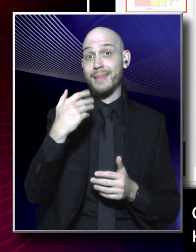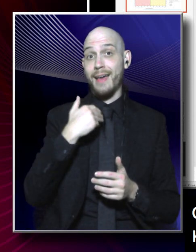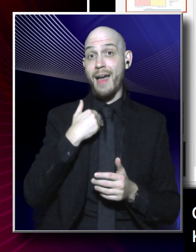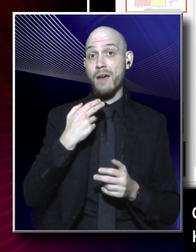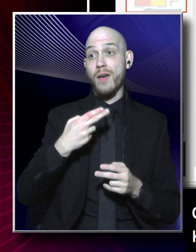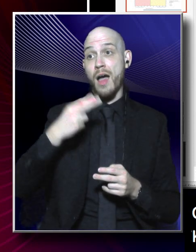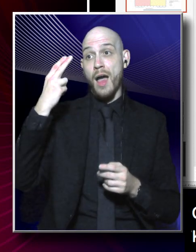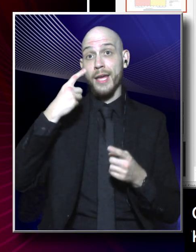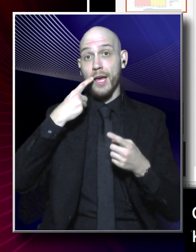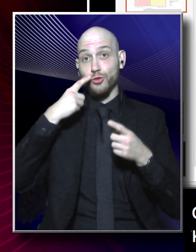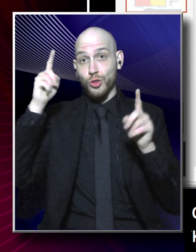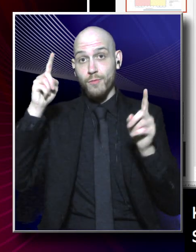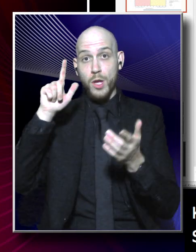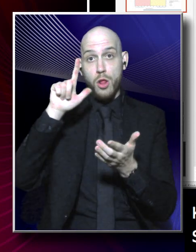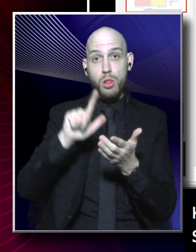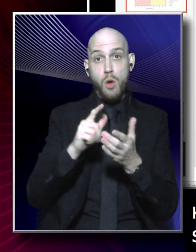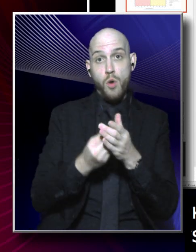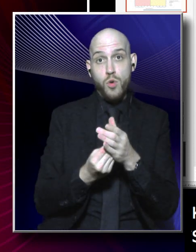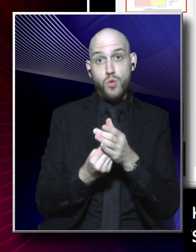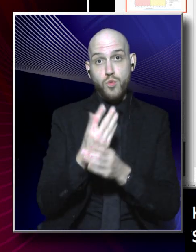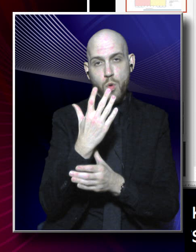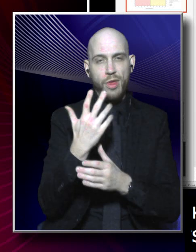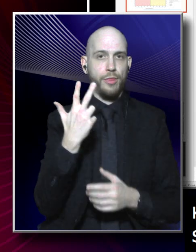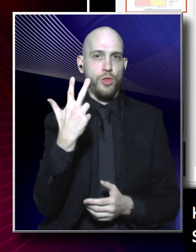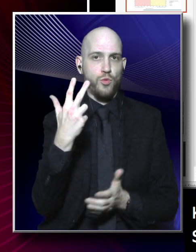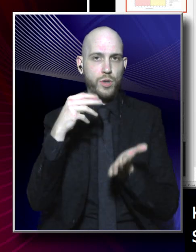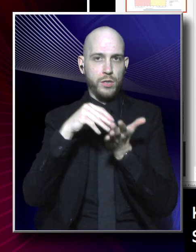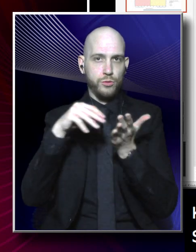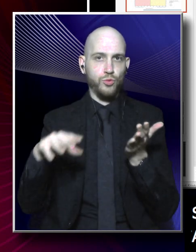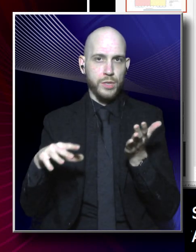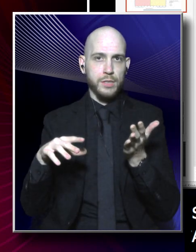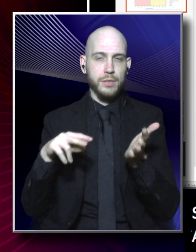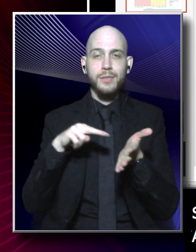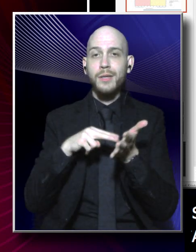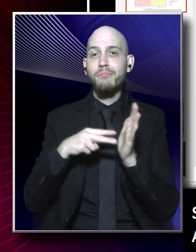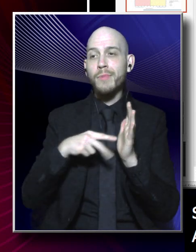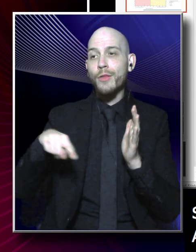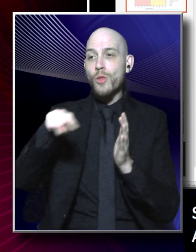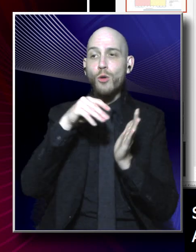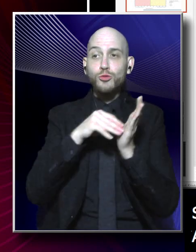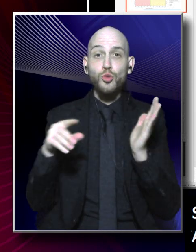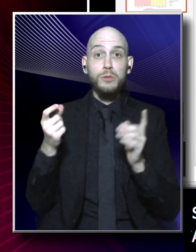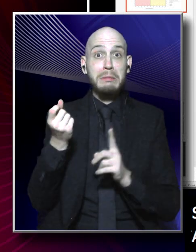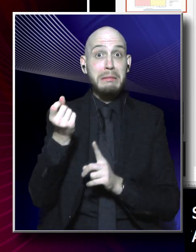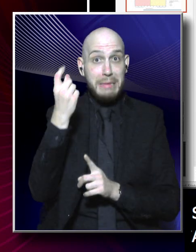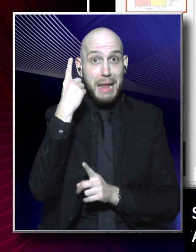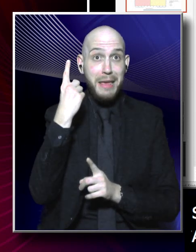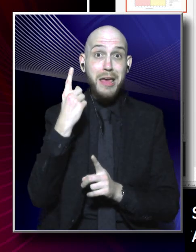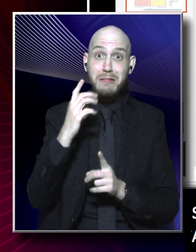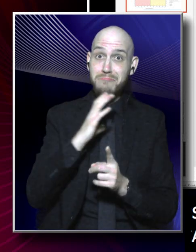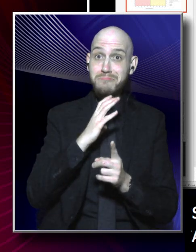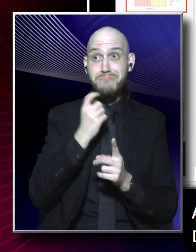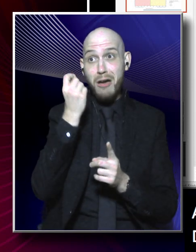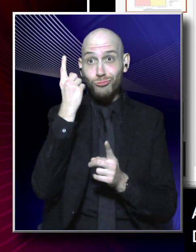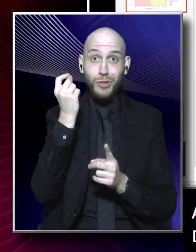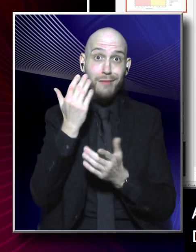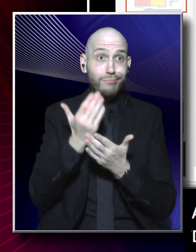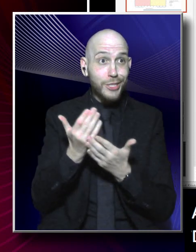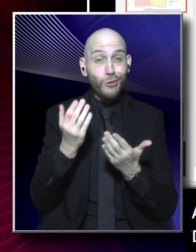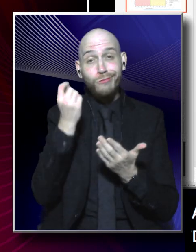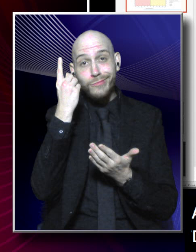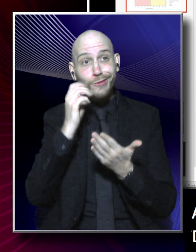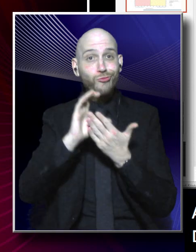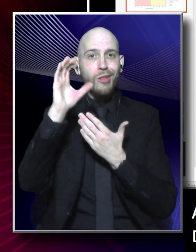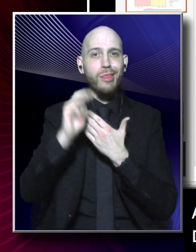growth. Those are those kids that they get it, they're doing great, but maybe they're bored. So that's a whole nother problem of they get